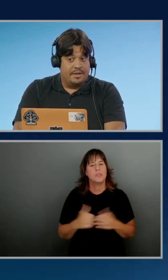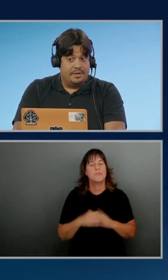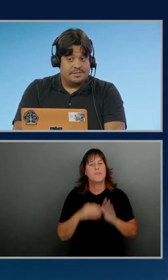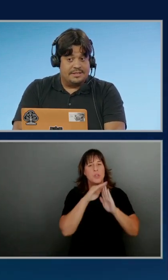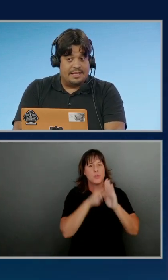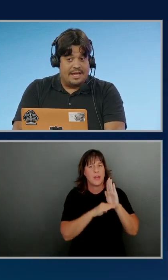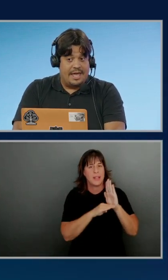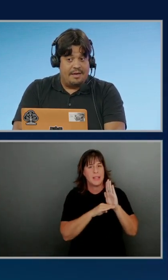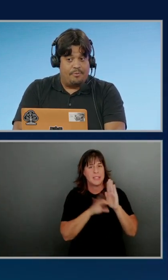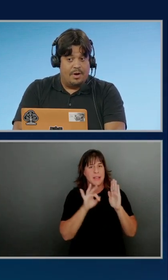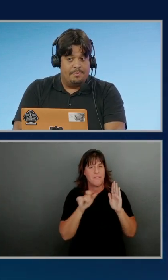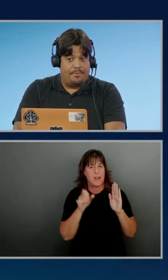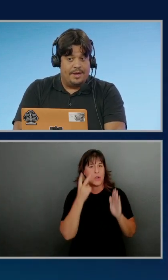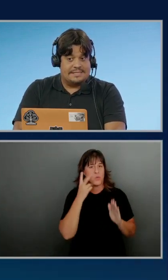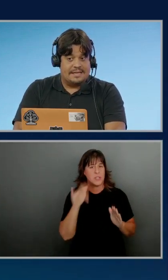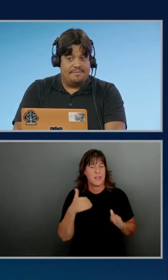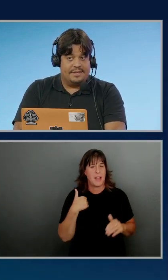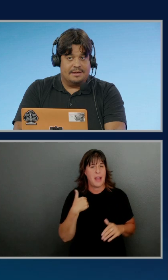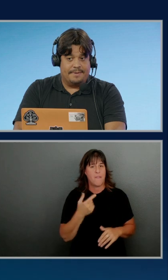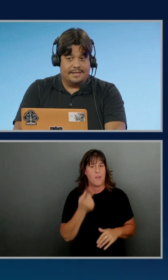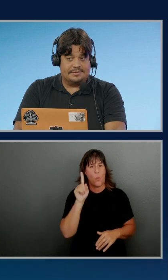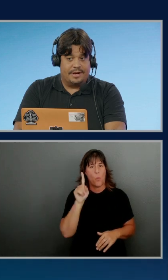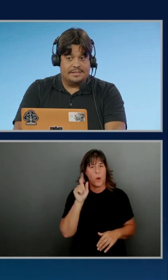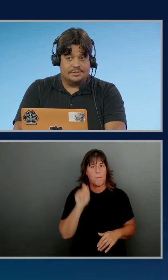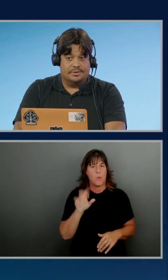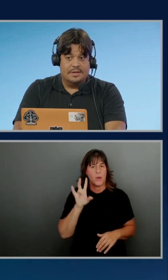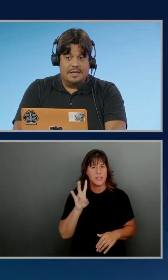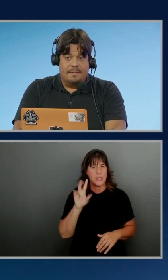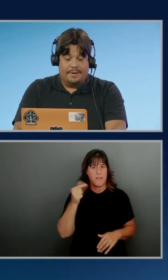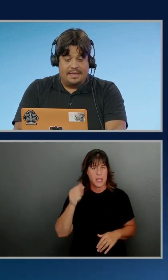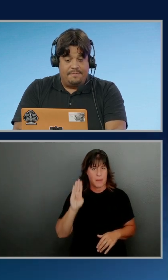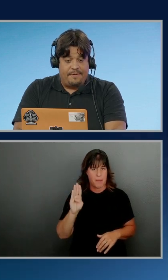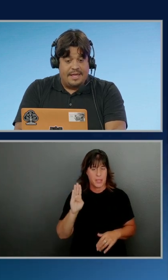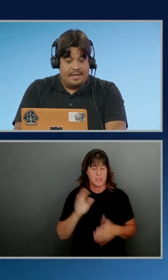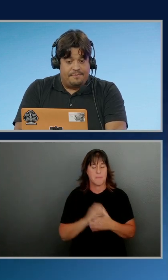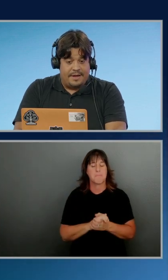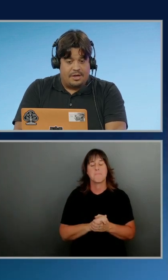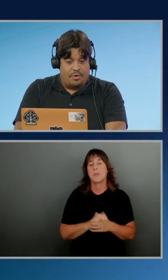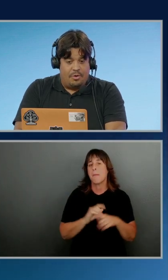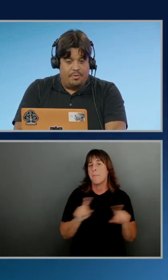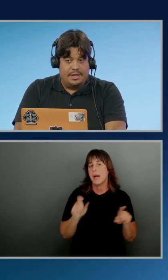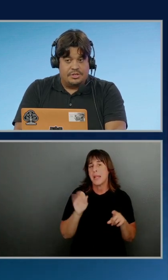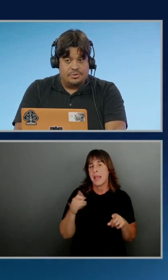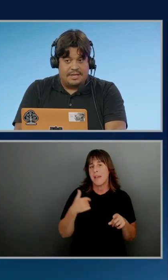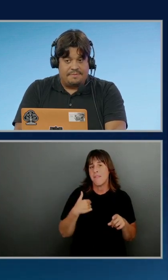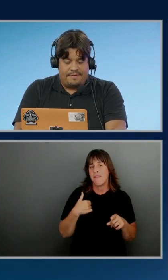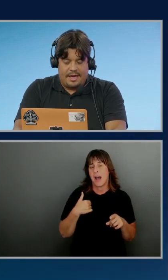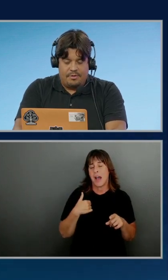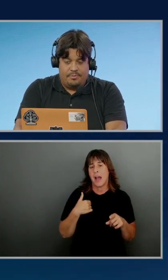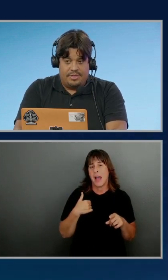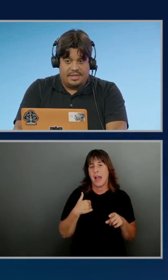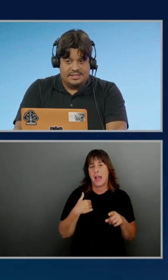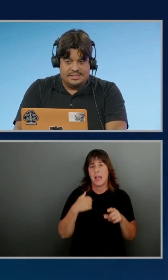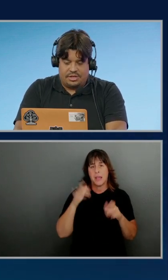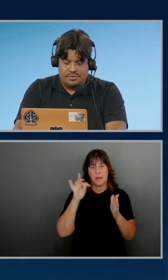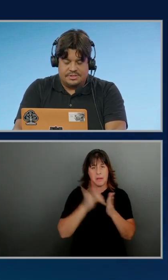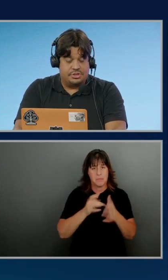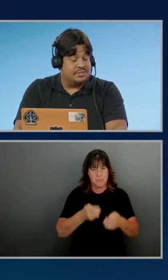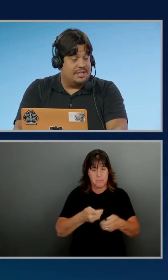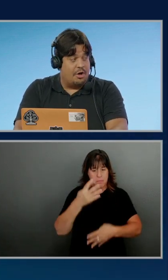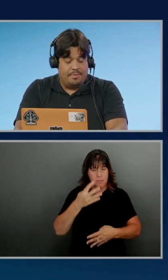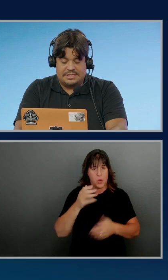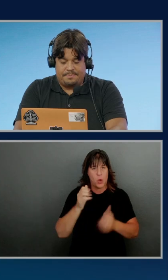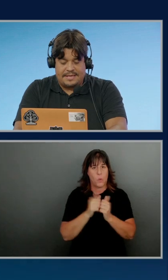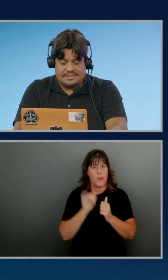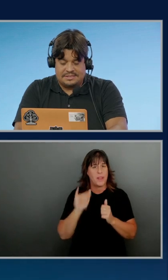file, you see that I have 1.7 gigabytes, right? So, but if I go into that file with disk usage